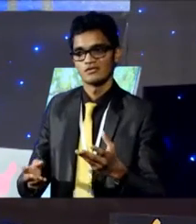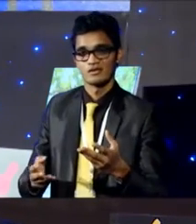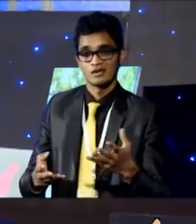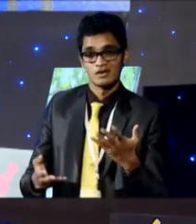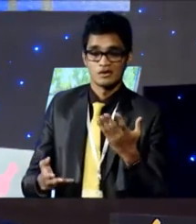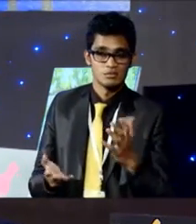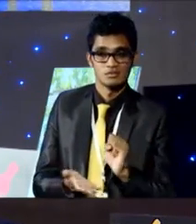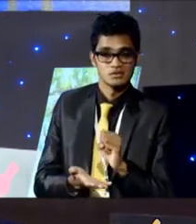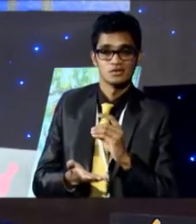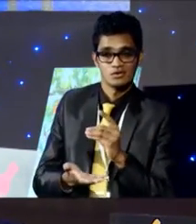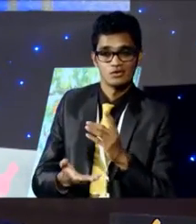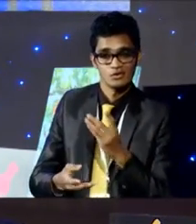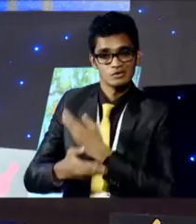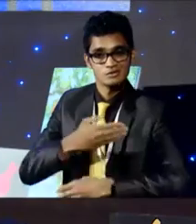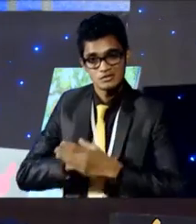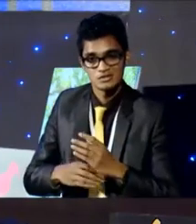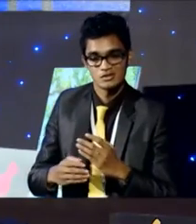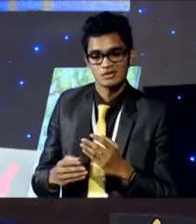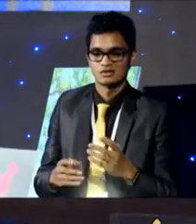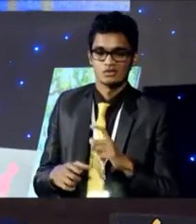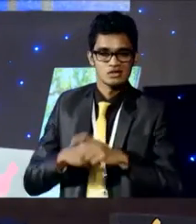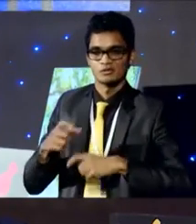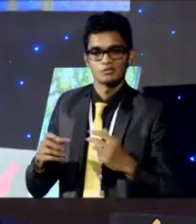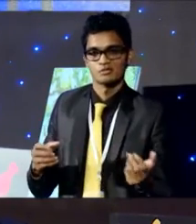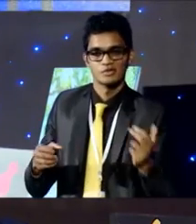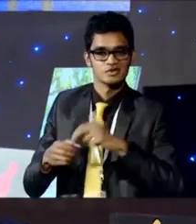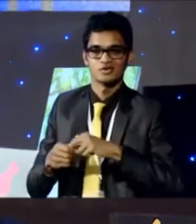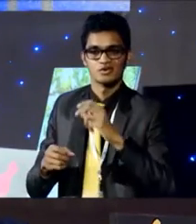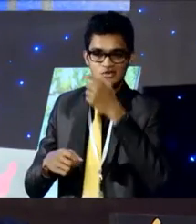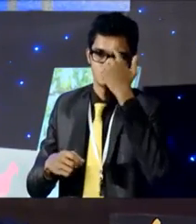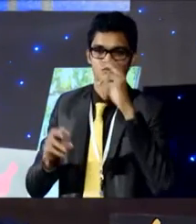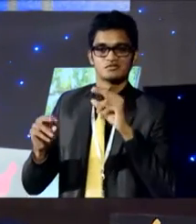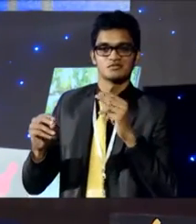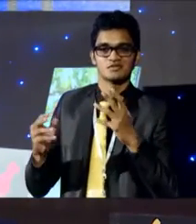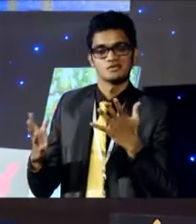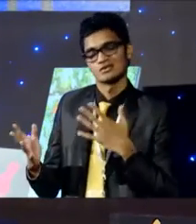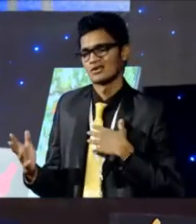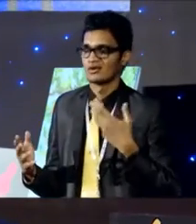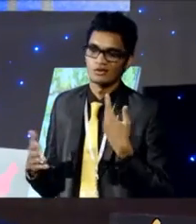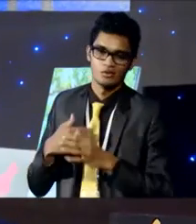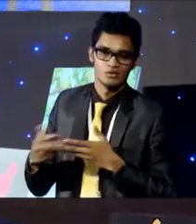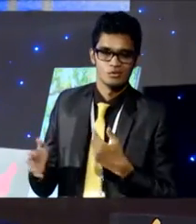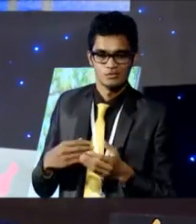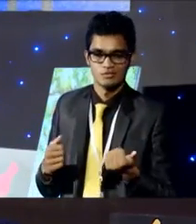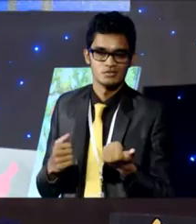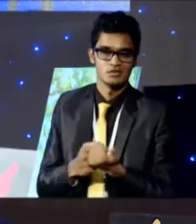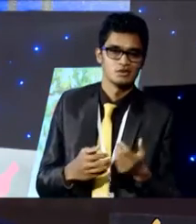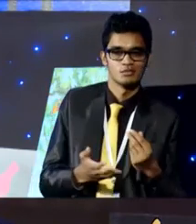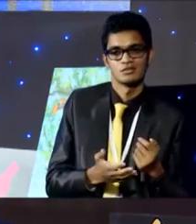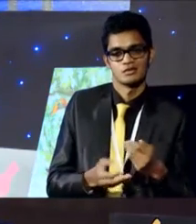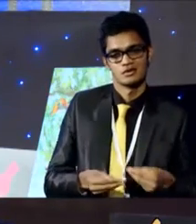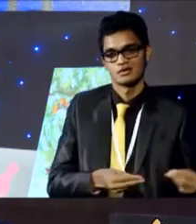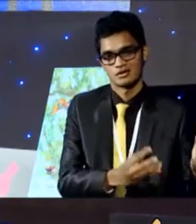quota. Okay? We have similar stories in South America. We have